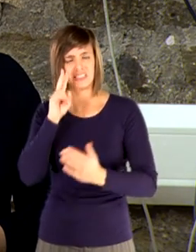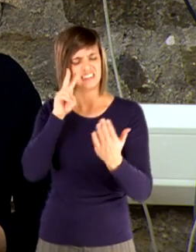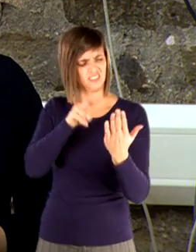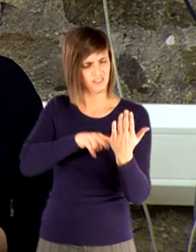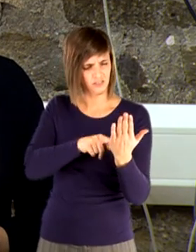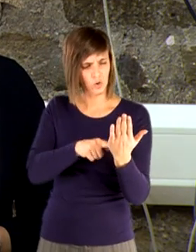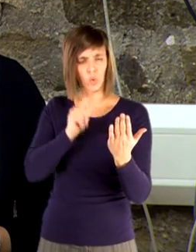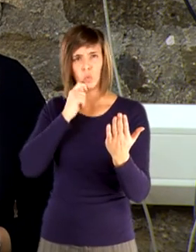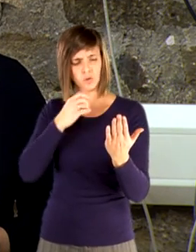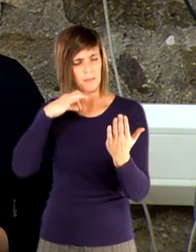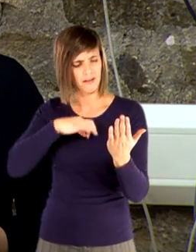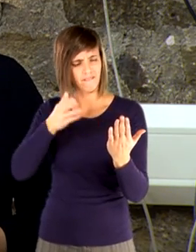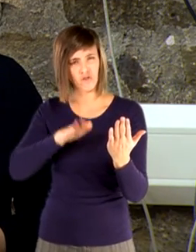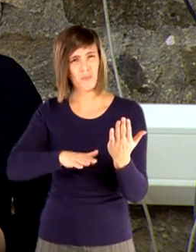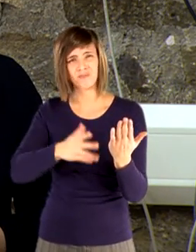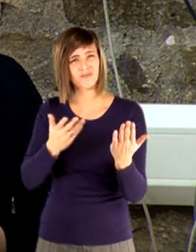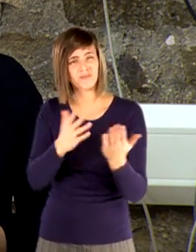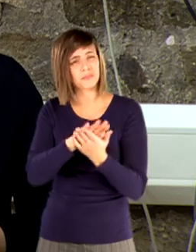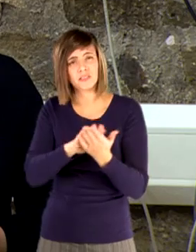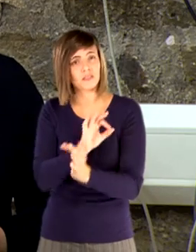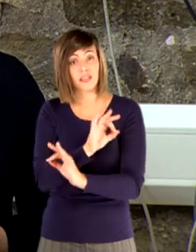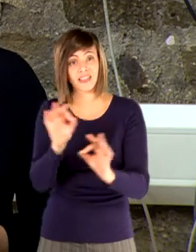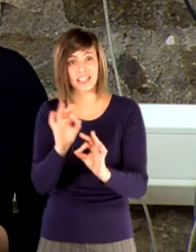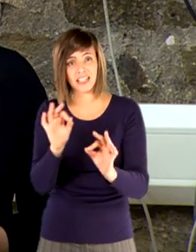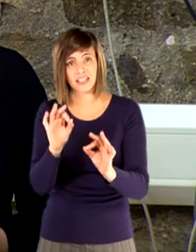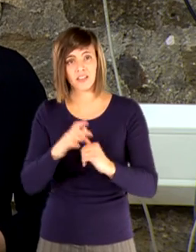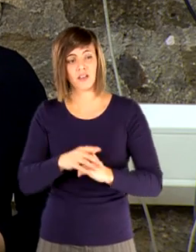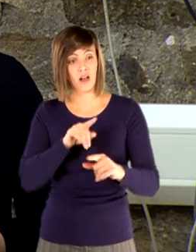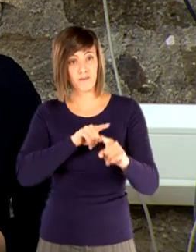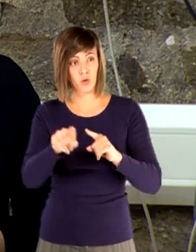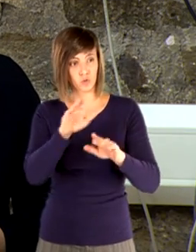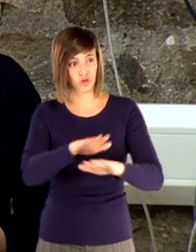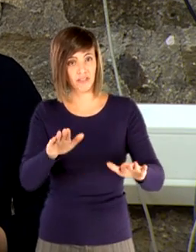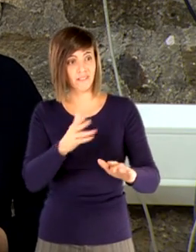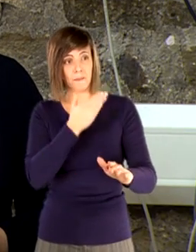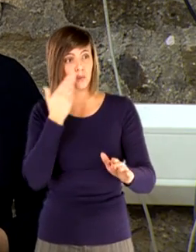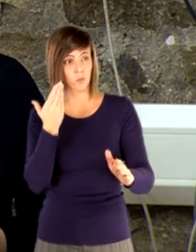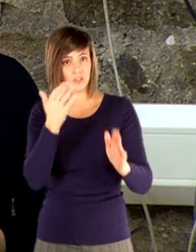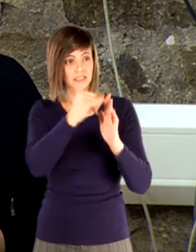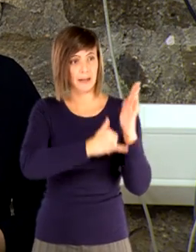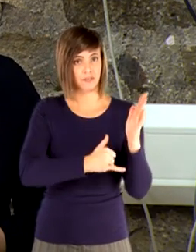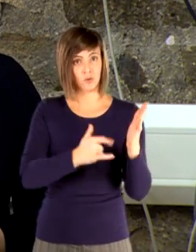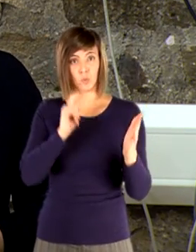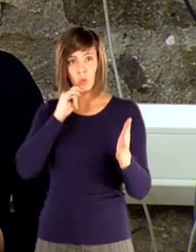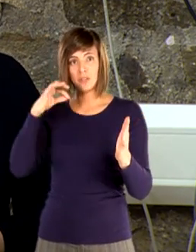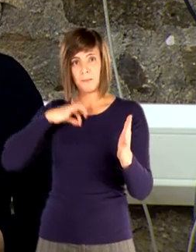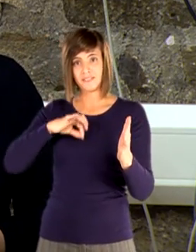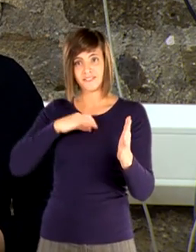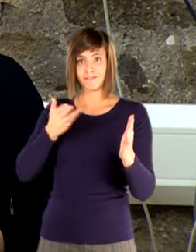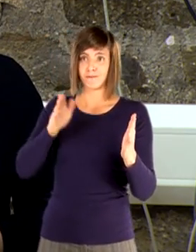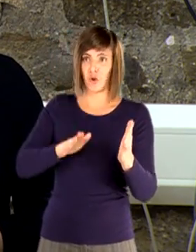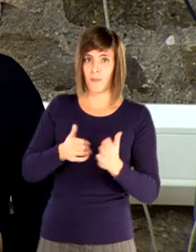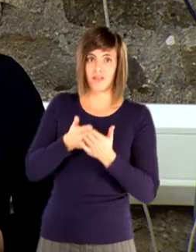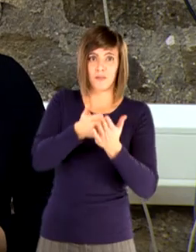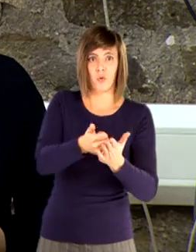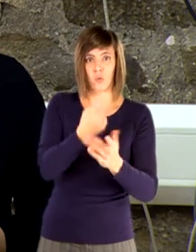see lots of things like would benefit from, and most children, to be honest, even if they don't have a difficulty, would benefit